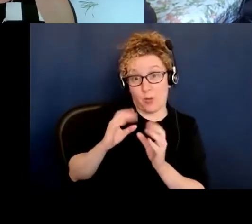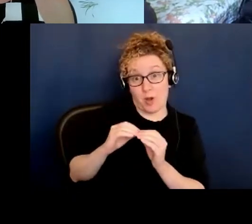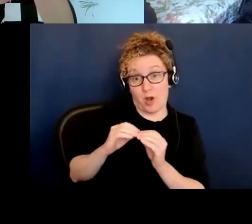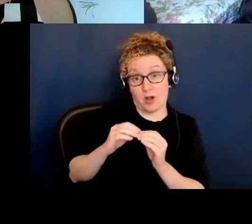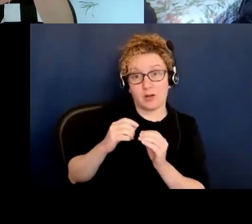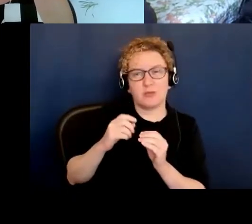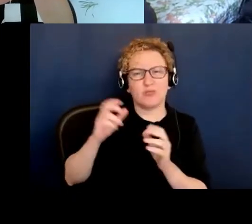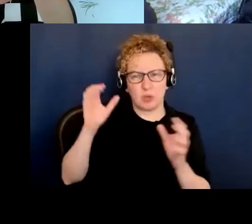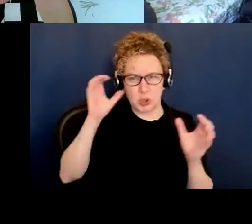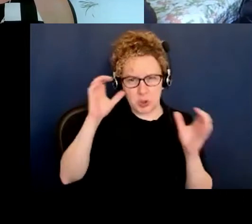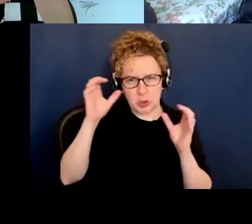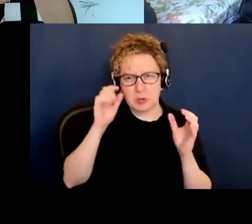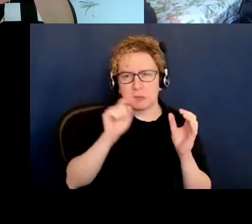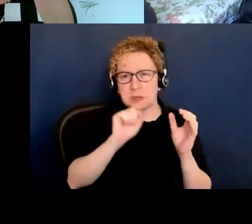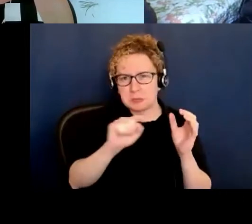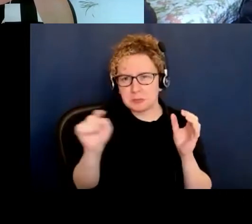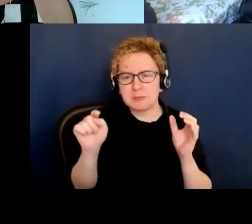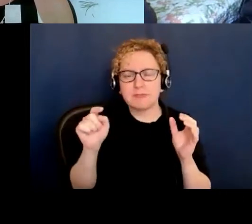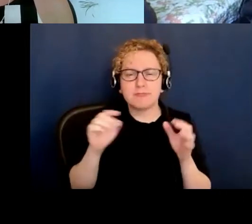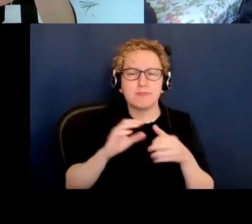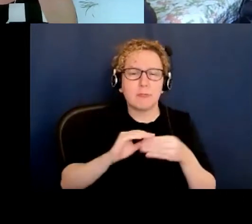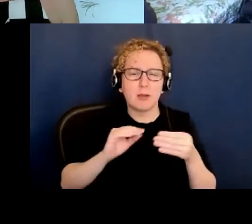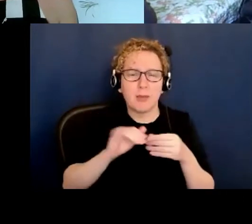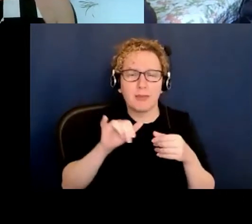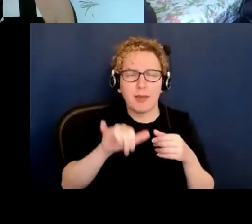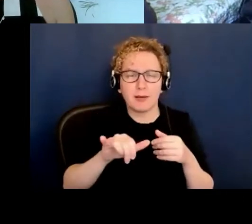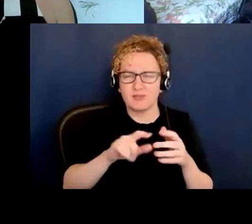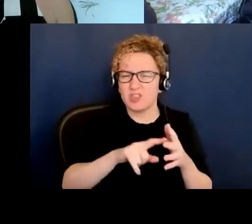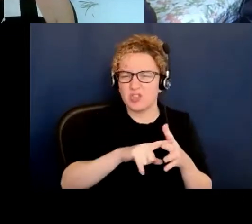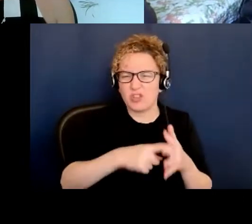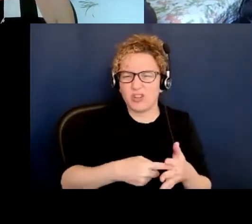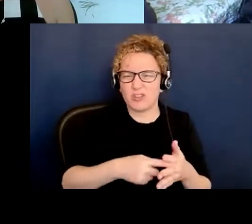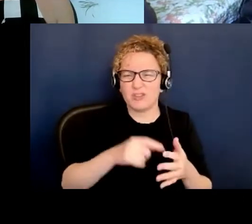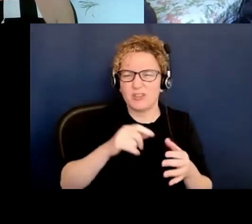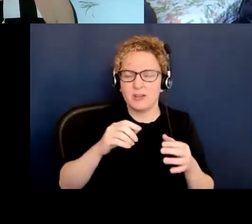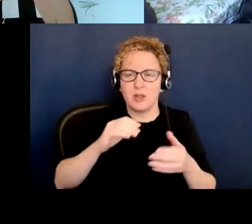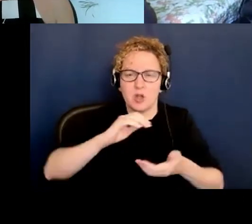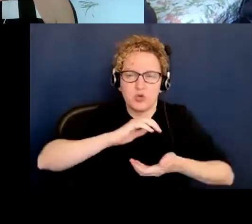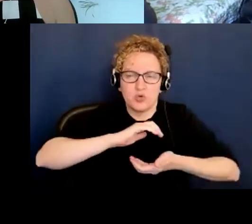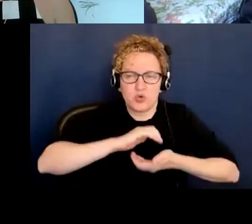kicking off Joining Hands, which was fantastic because we really get